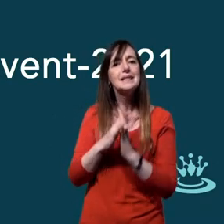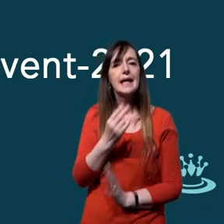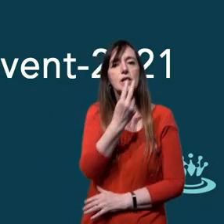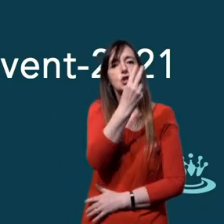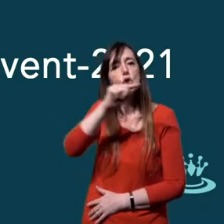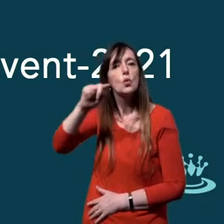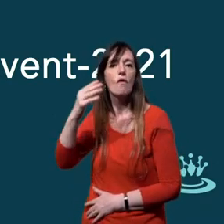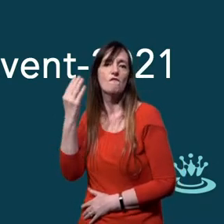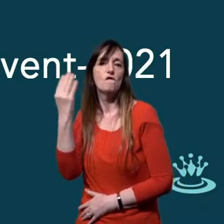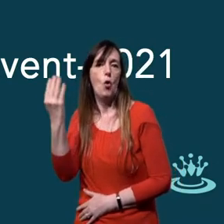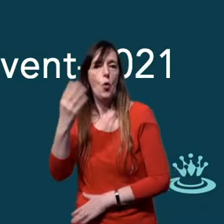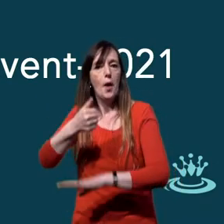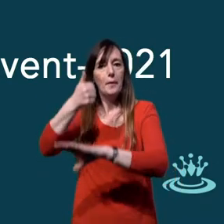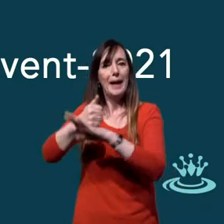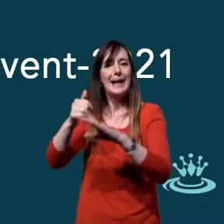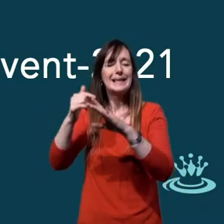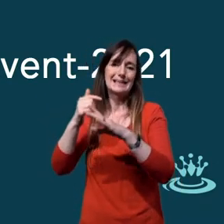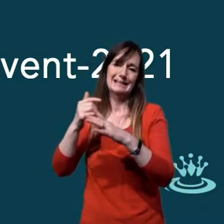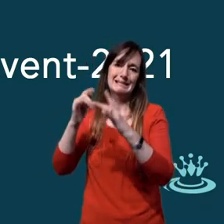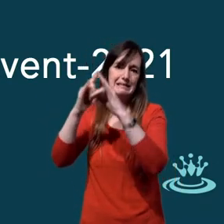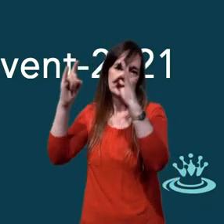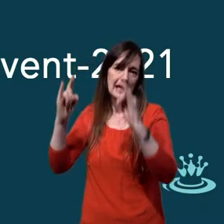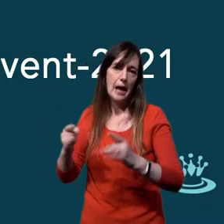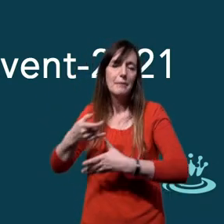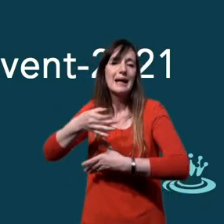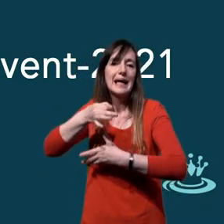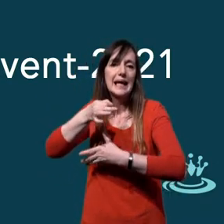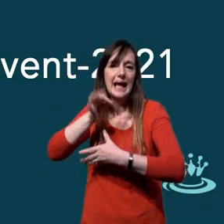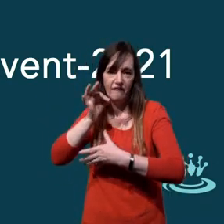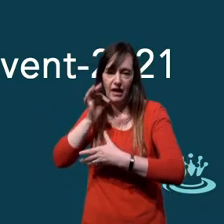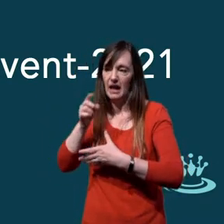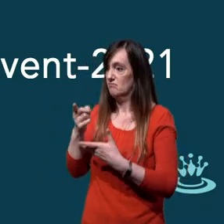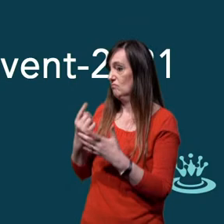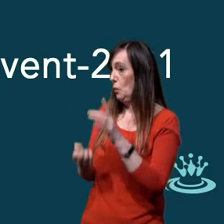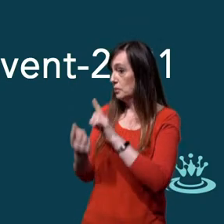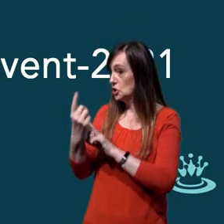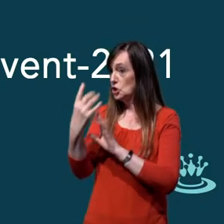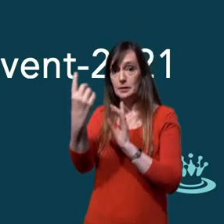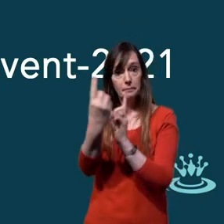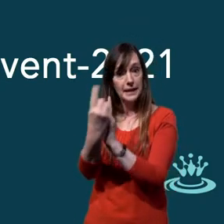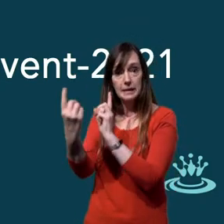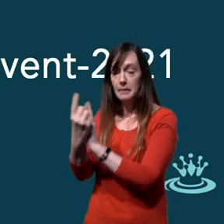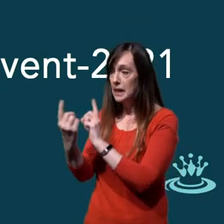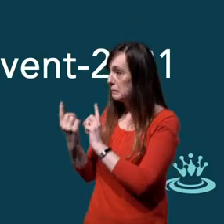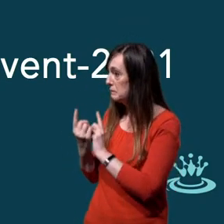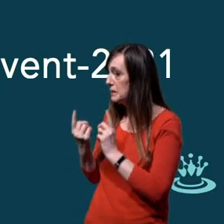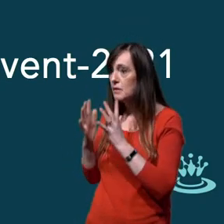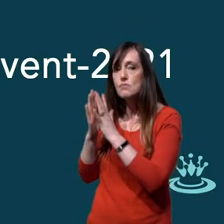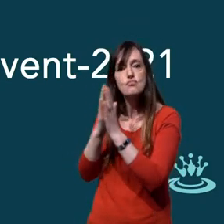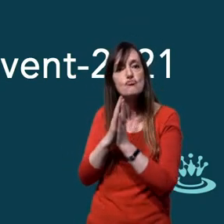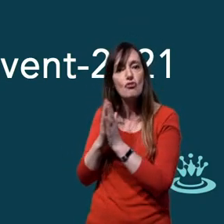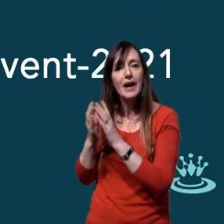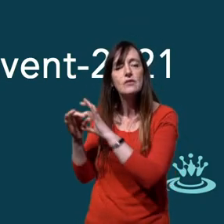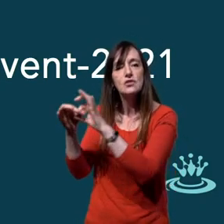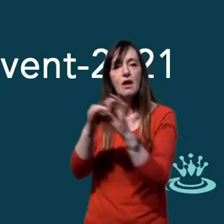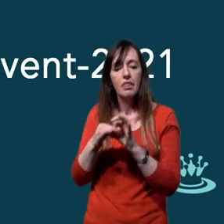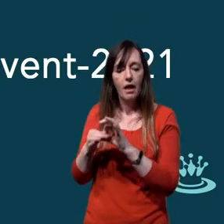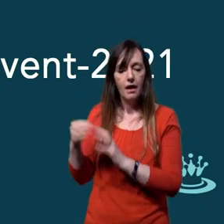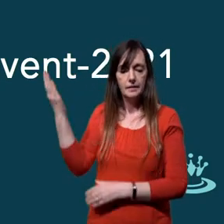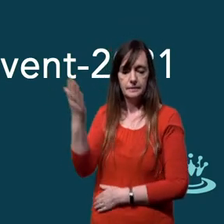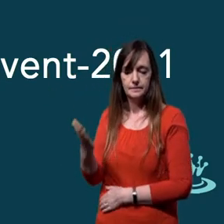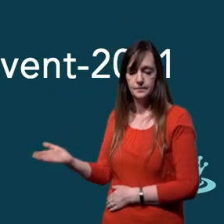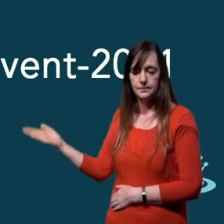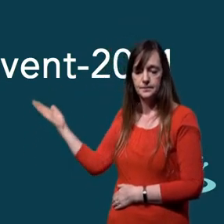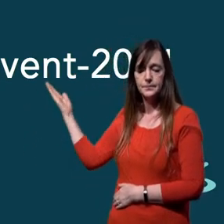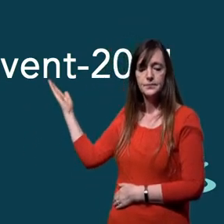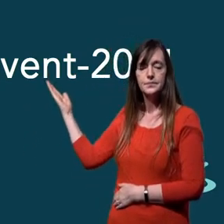the Base Camp Cafe. And that's a chance to meet with others and to pray together. And you can see the website on the screen in terms of how